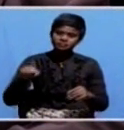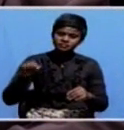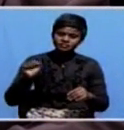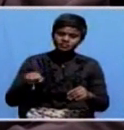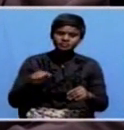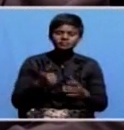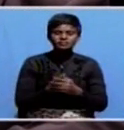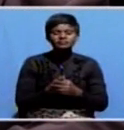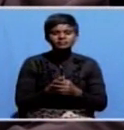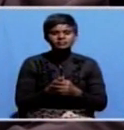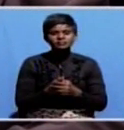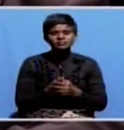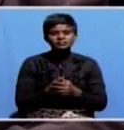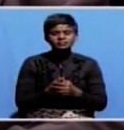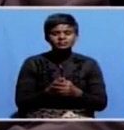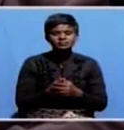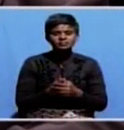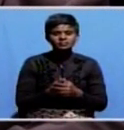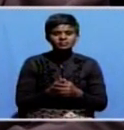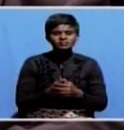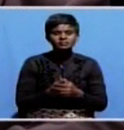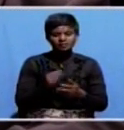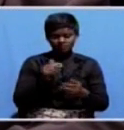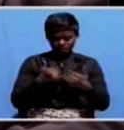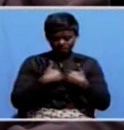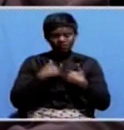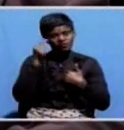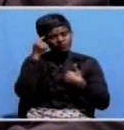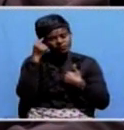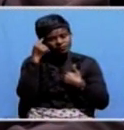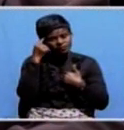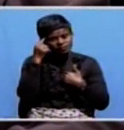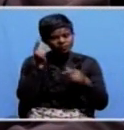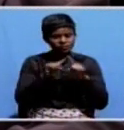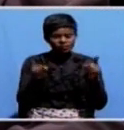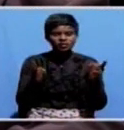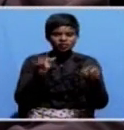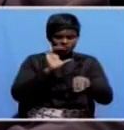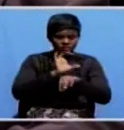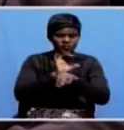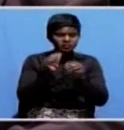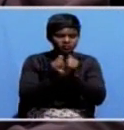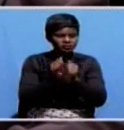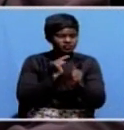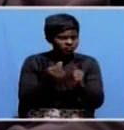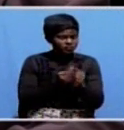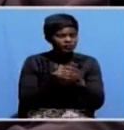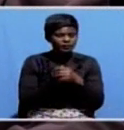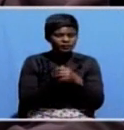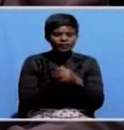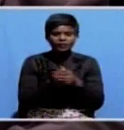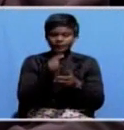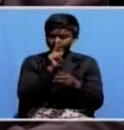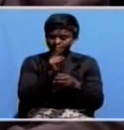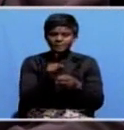Yes, each one of us have got our own faults. But when he congregated with us, the